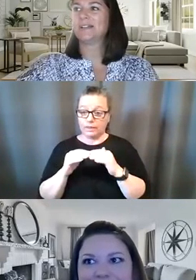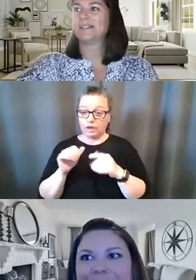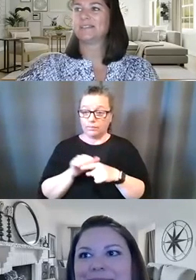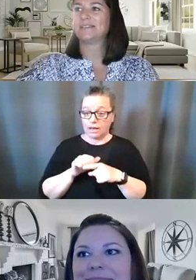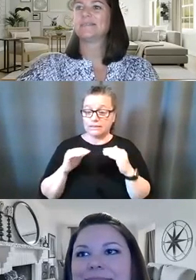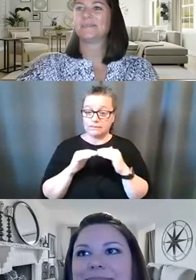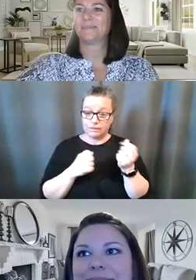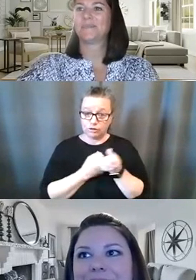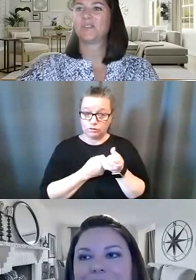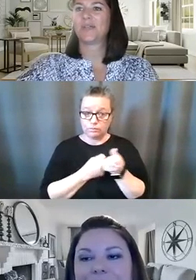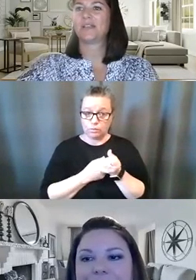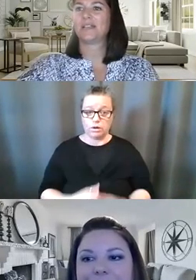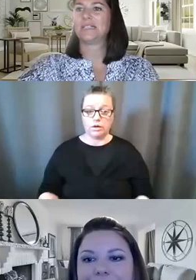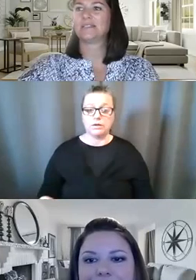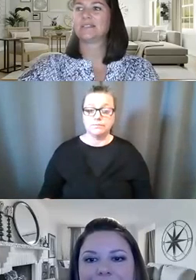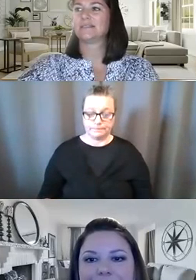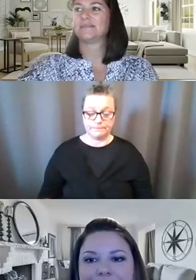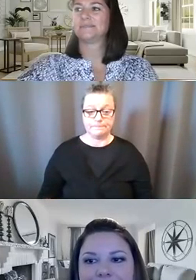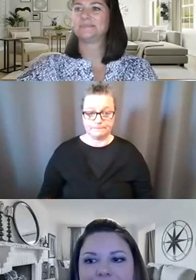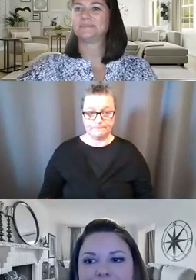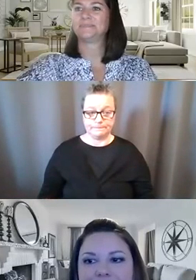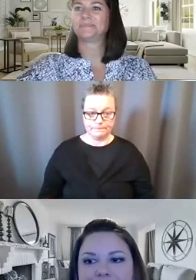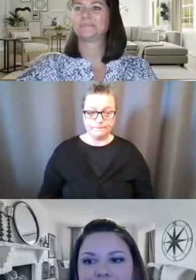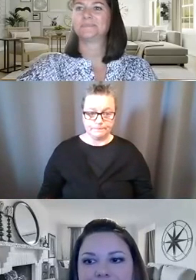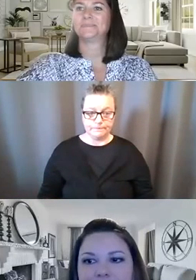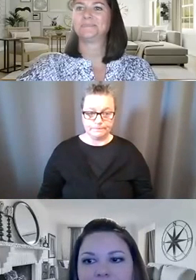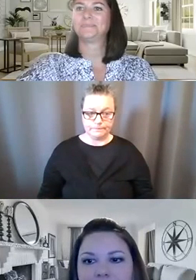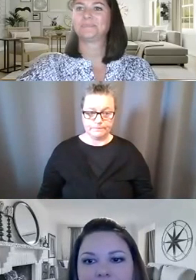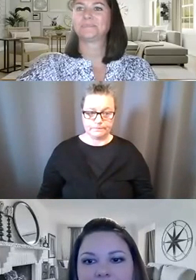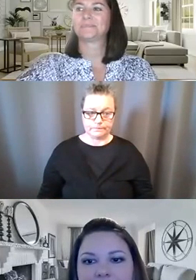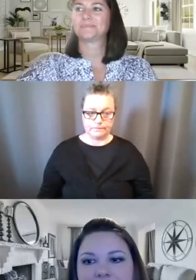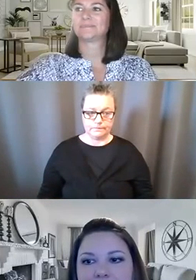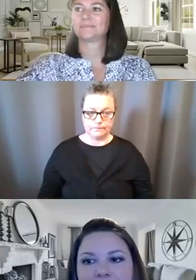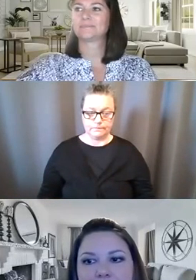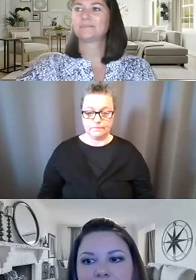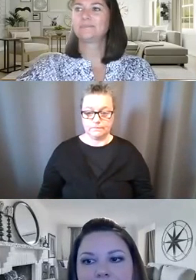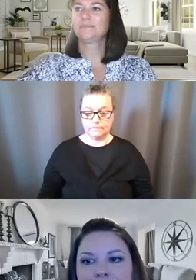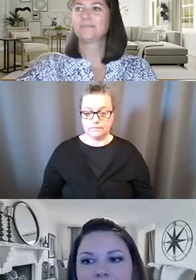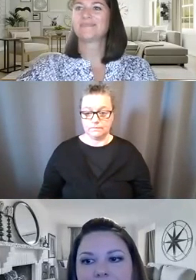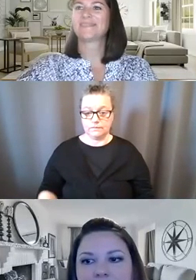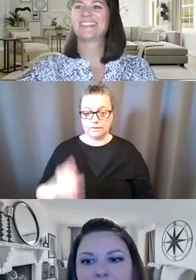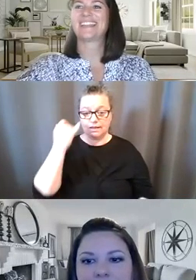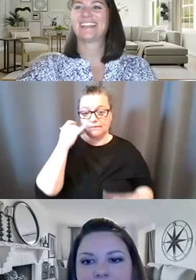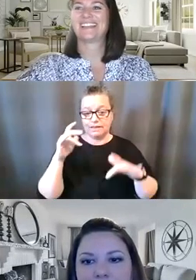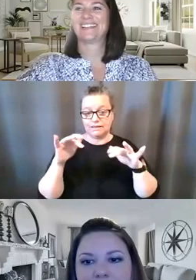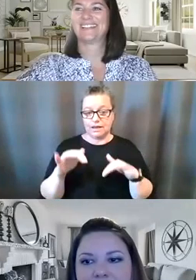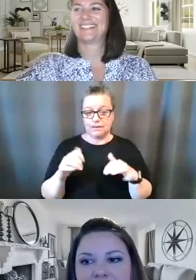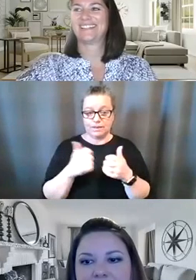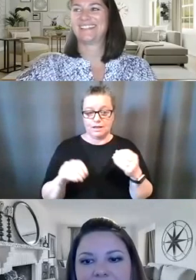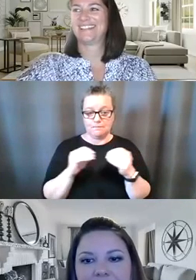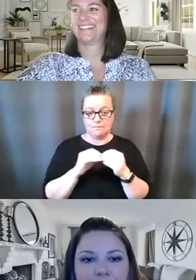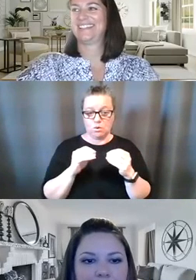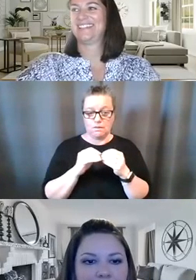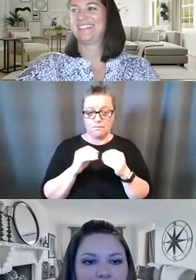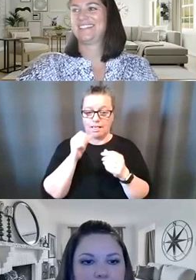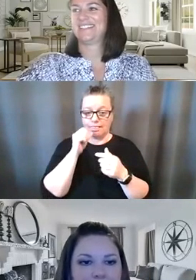support. Great ideas. All right, if I type any more, my letters are going to get super teeny